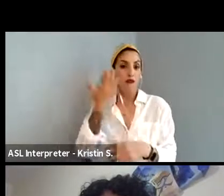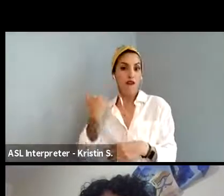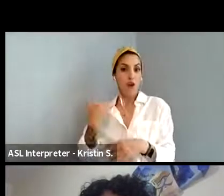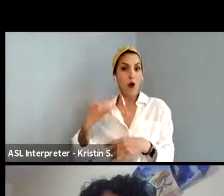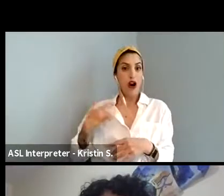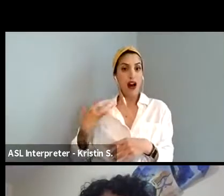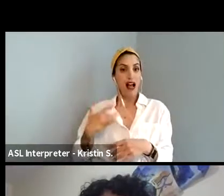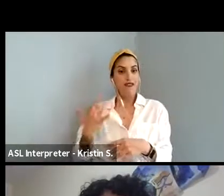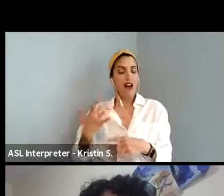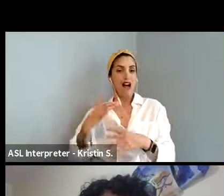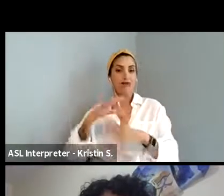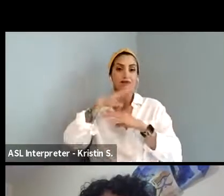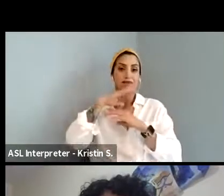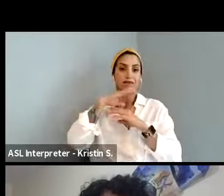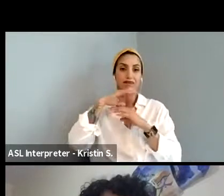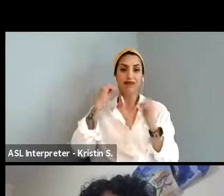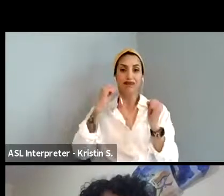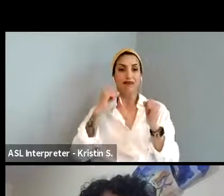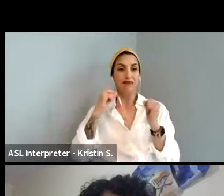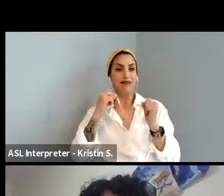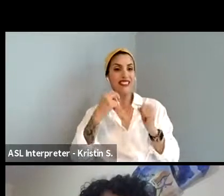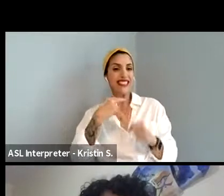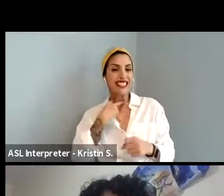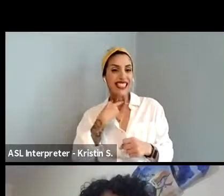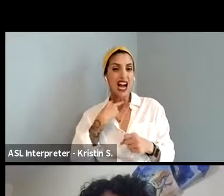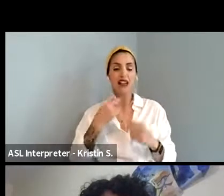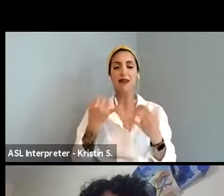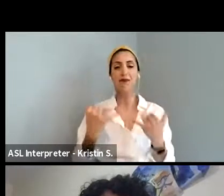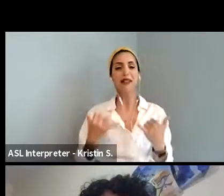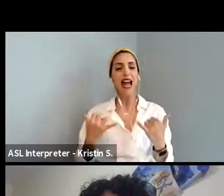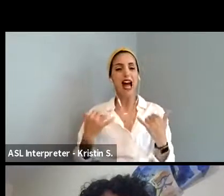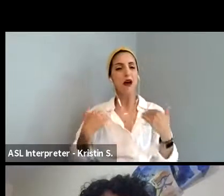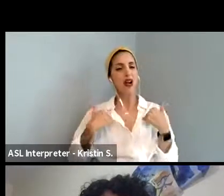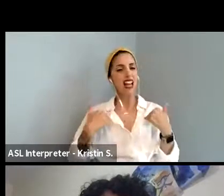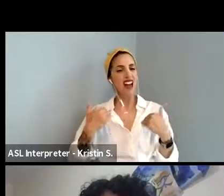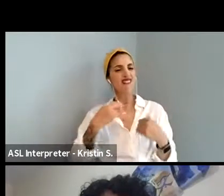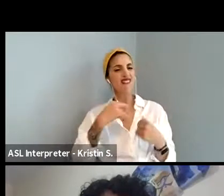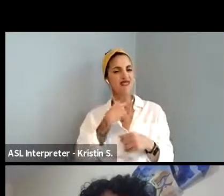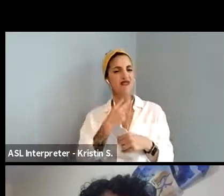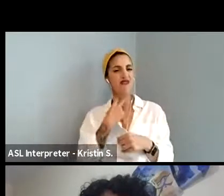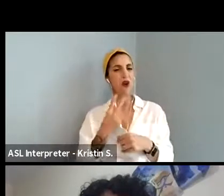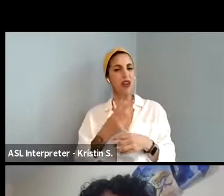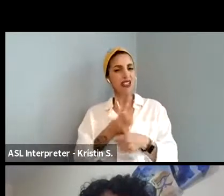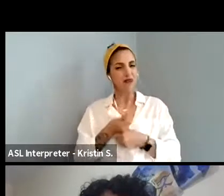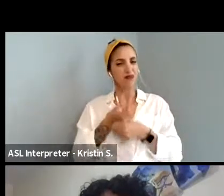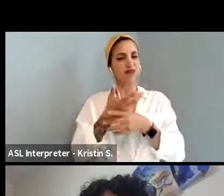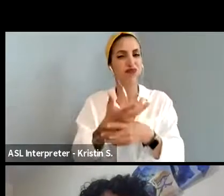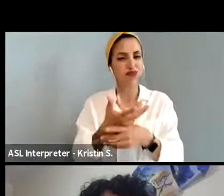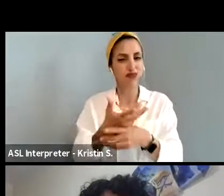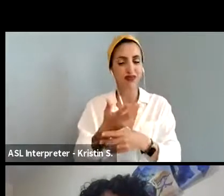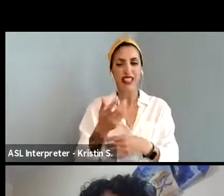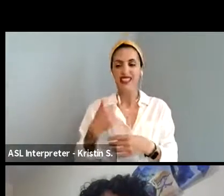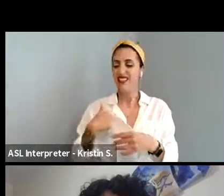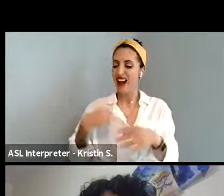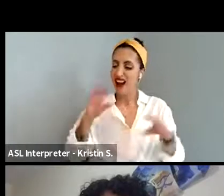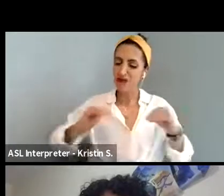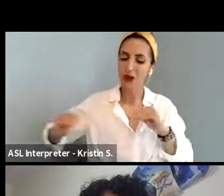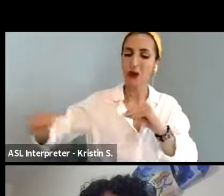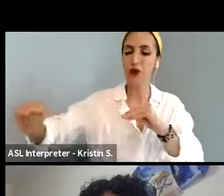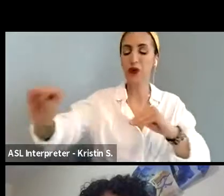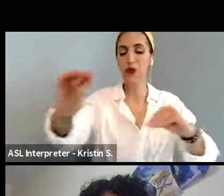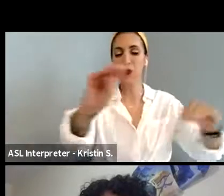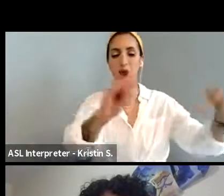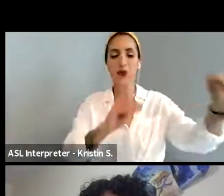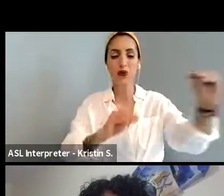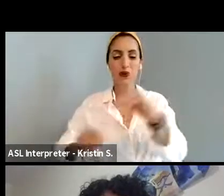a place, a voice to create and to continue to, basically I move as a free person within, but to find a way